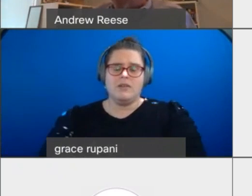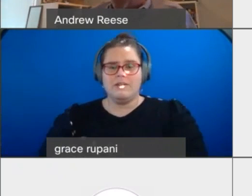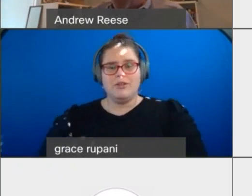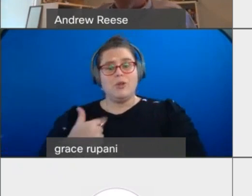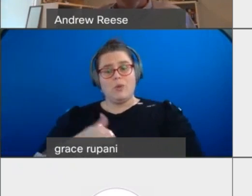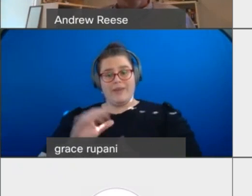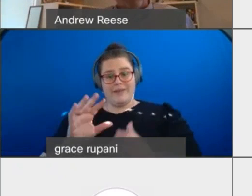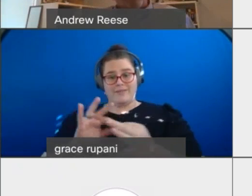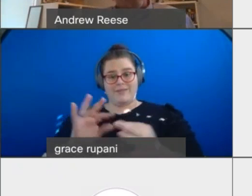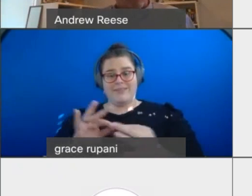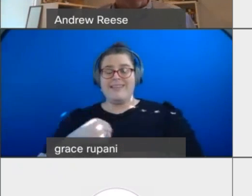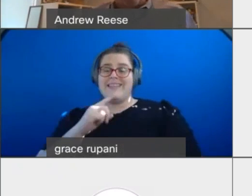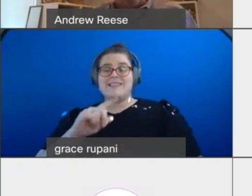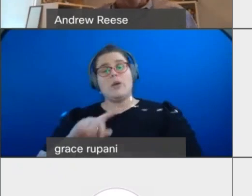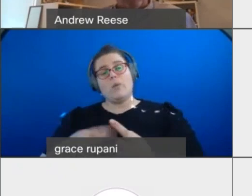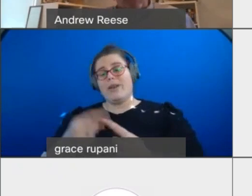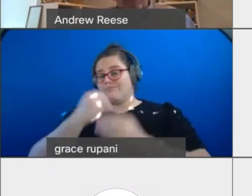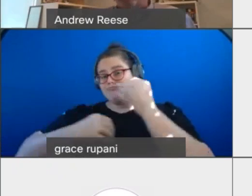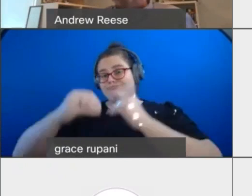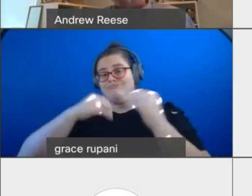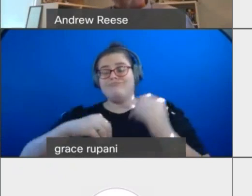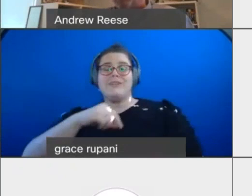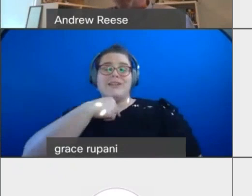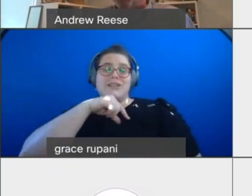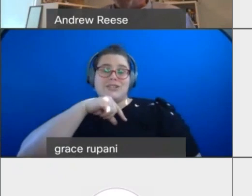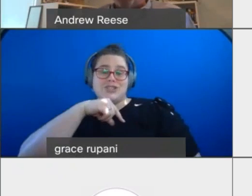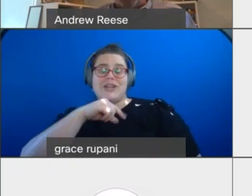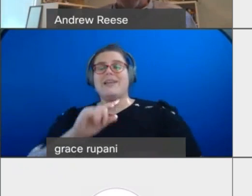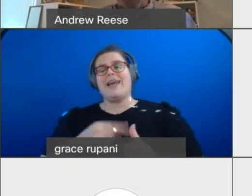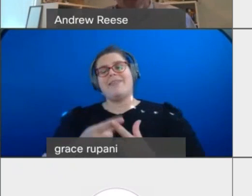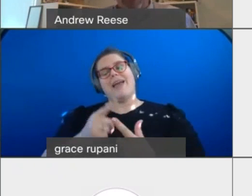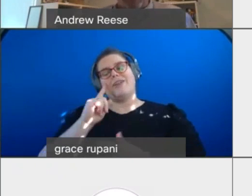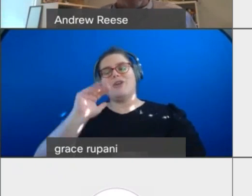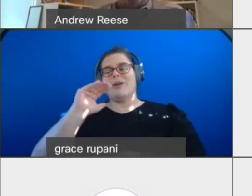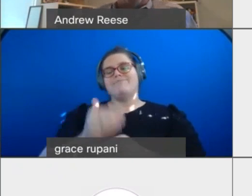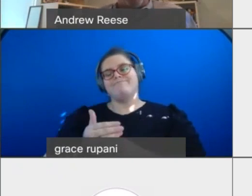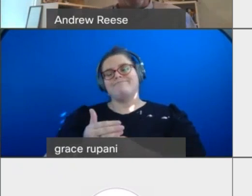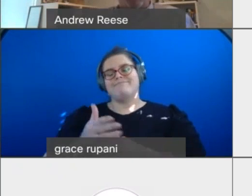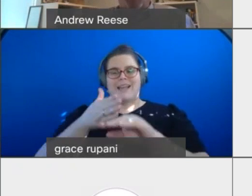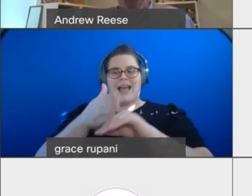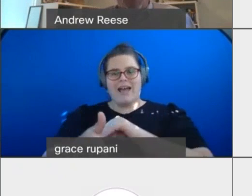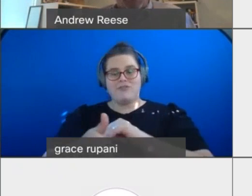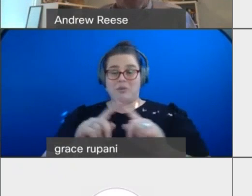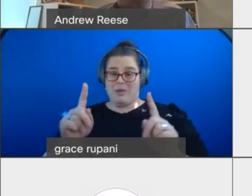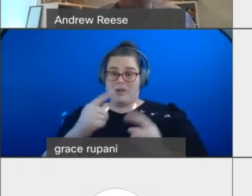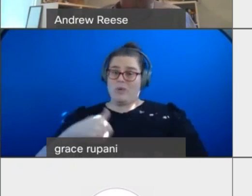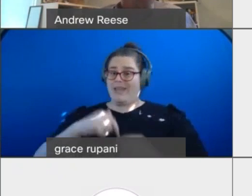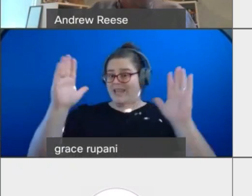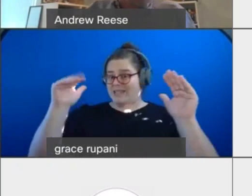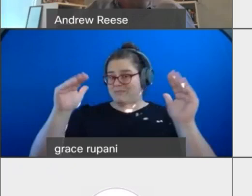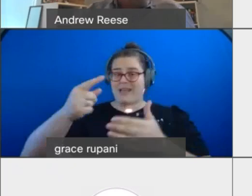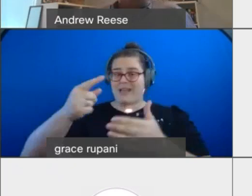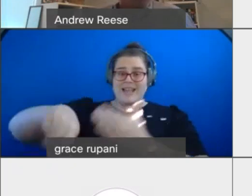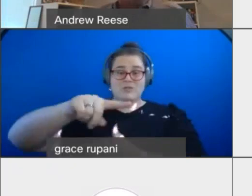out afterwards. And in that vein, we were expecting that next Friday there would not be a call.